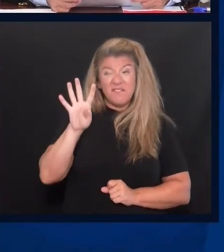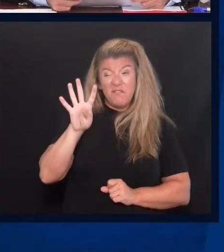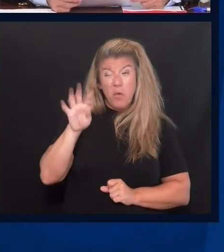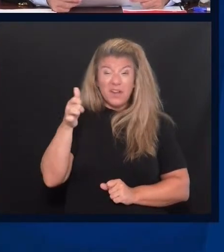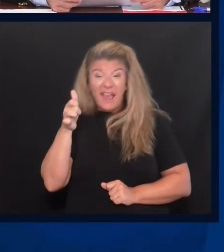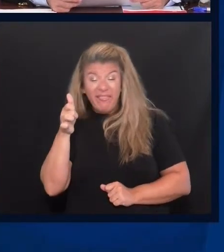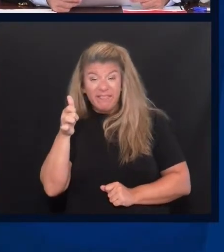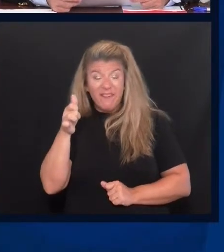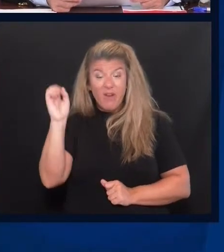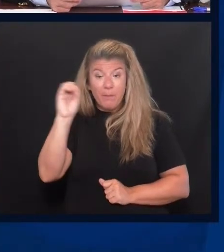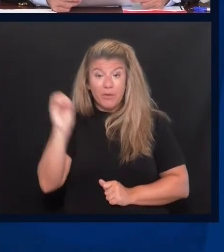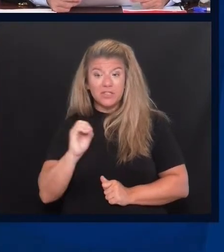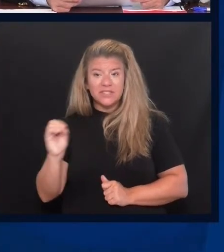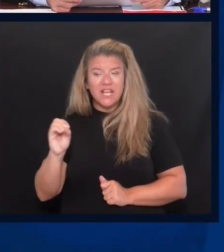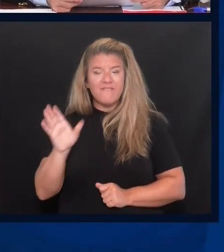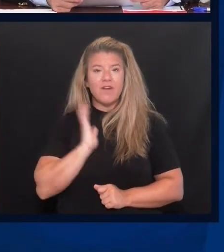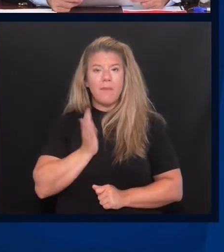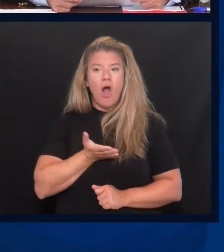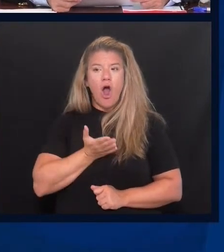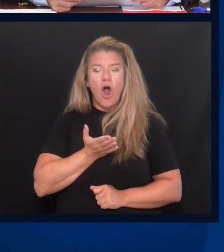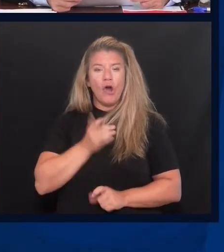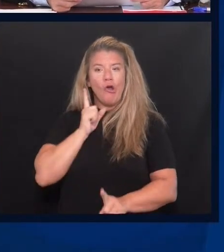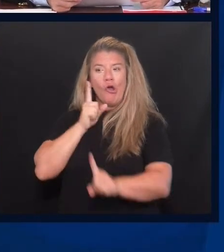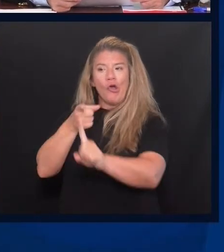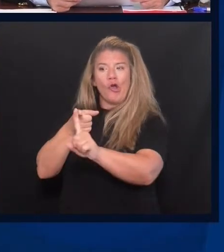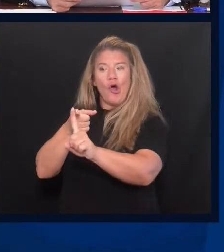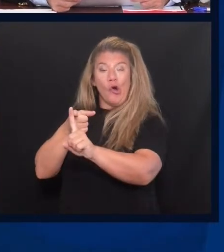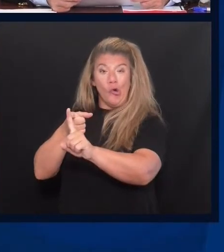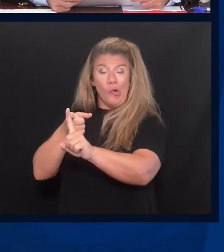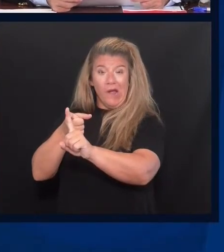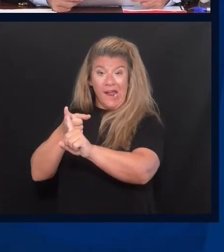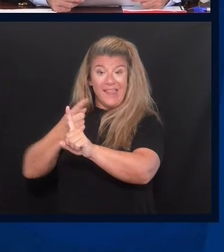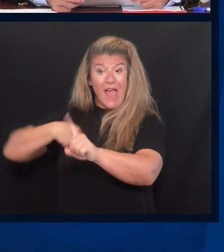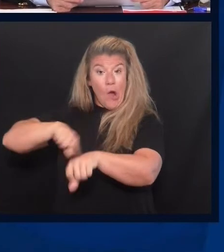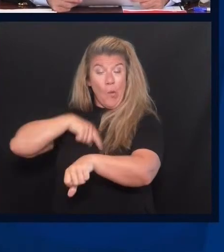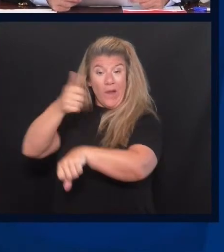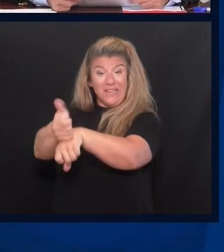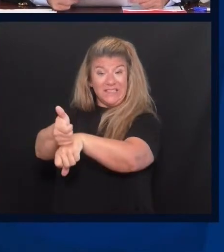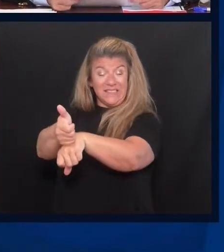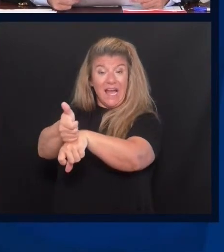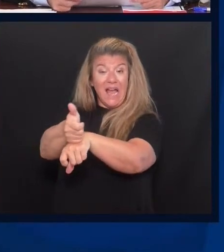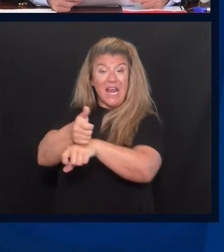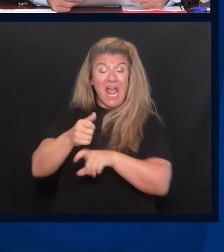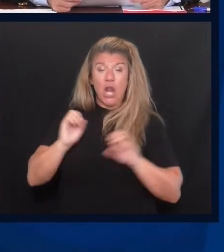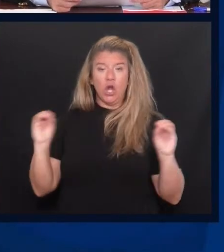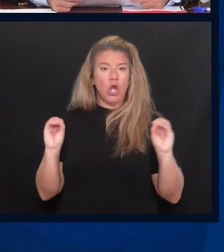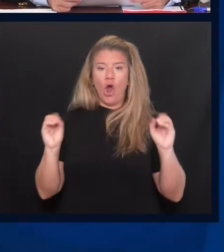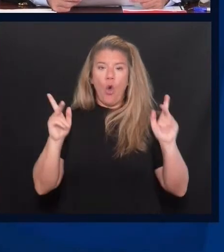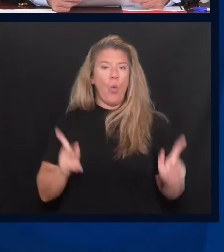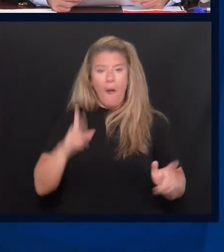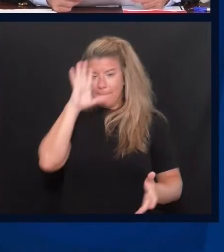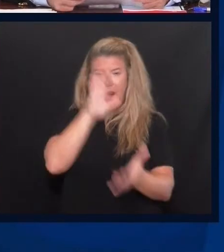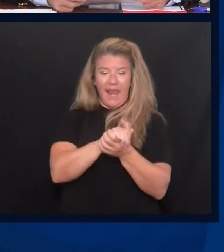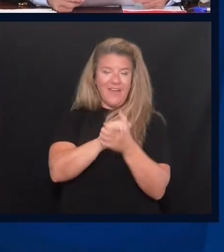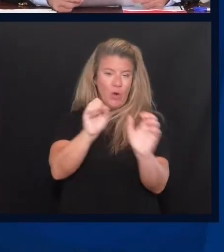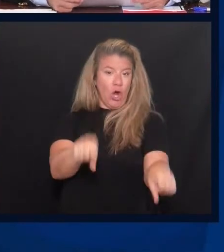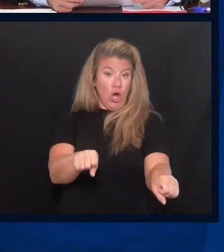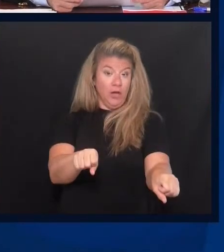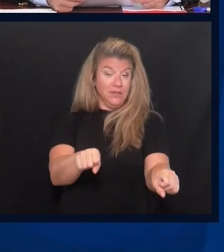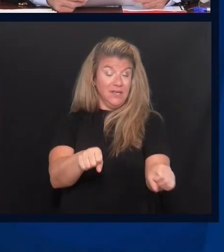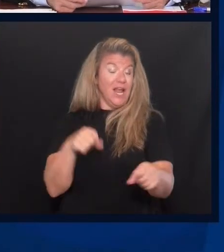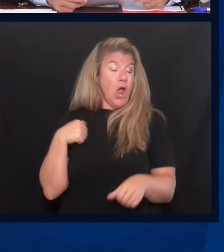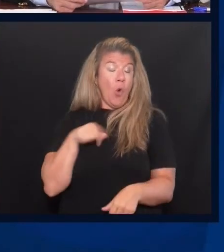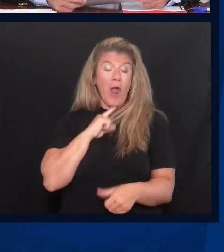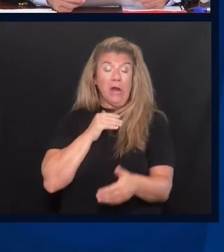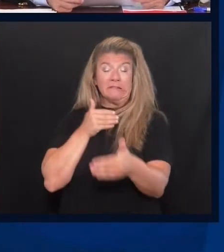0.4% from the target that we set that nobody thought was even close to possible. They're